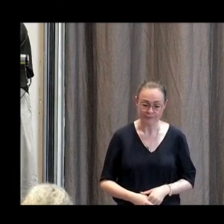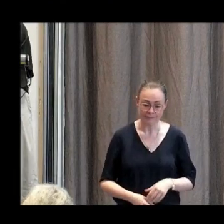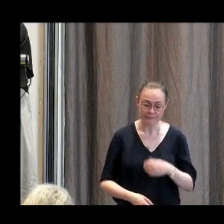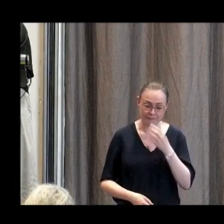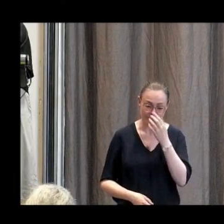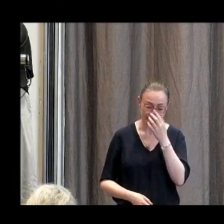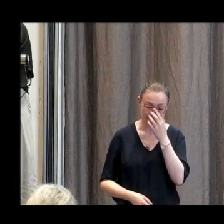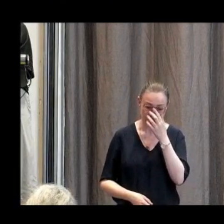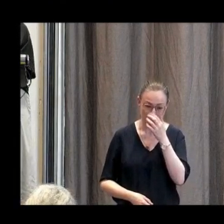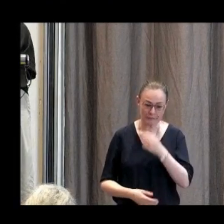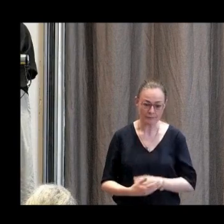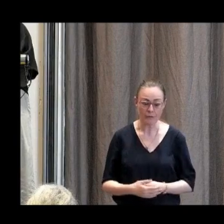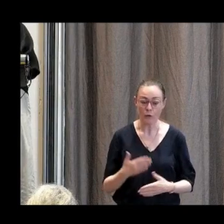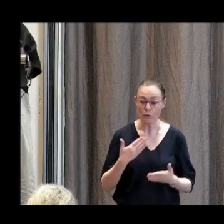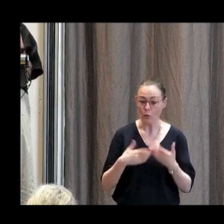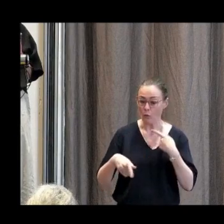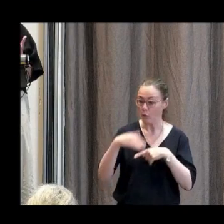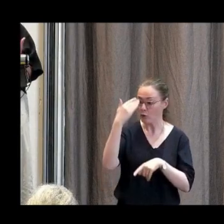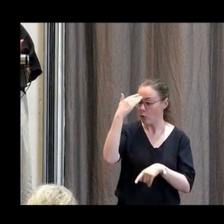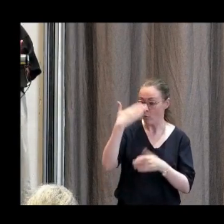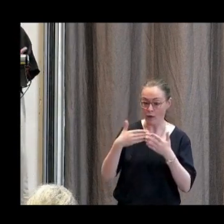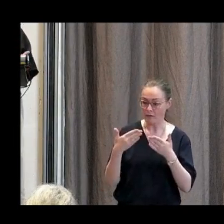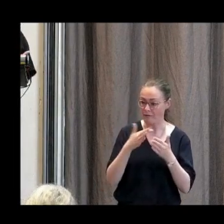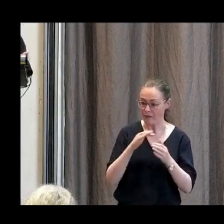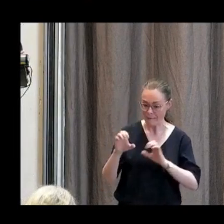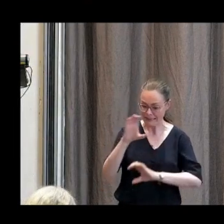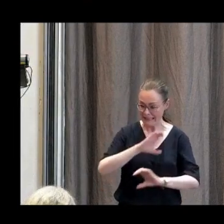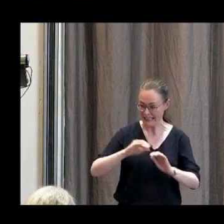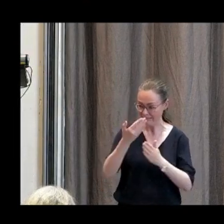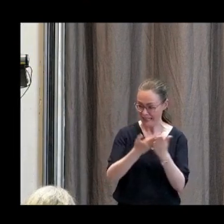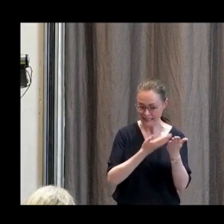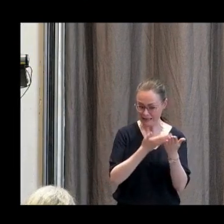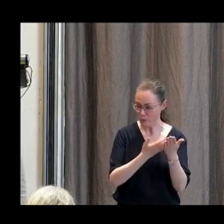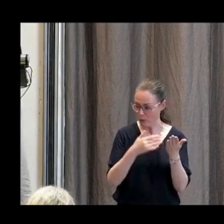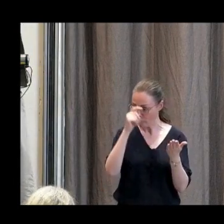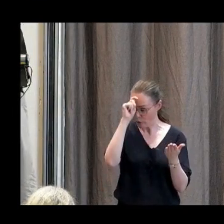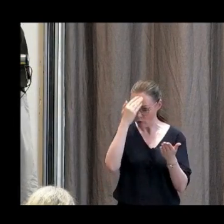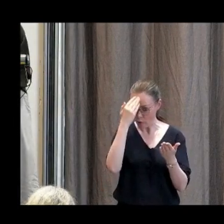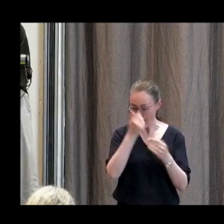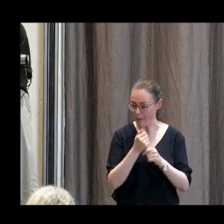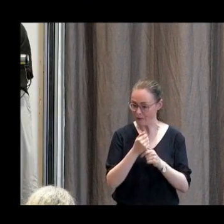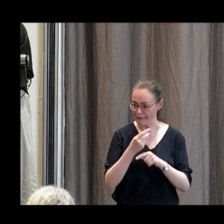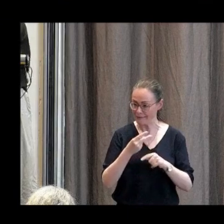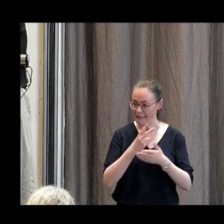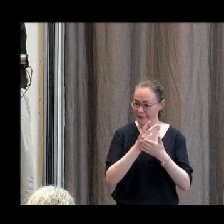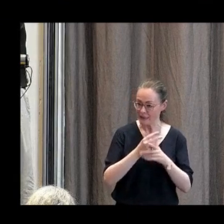So what do we know then from the scientific literature about seizure, scent, and dogs?